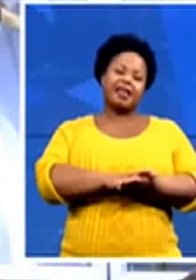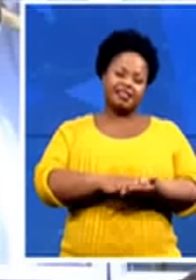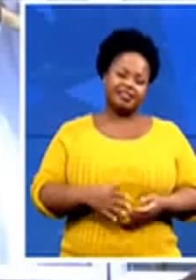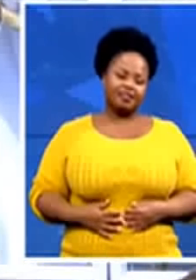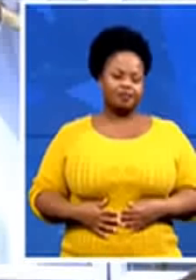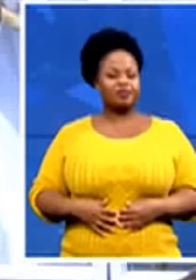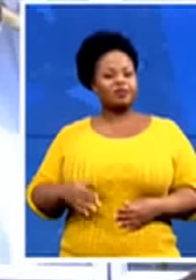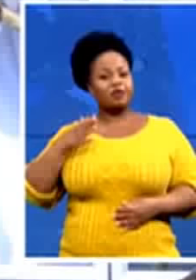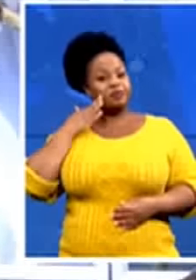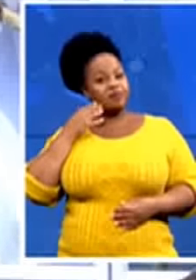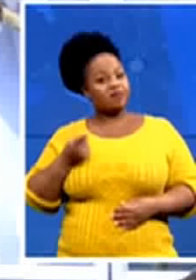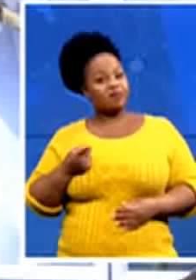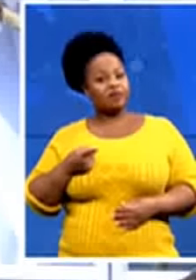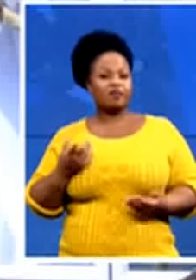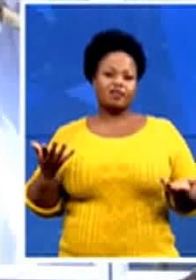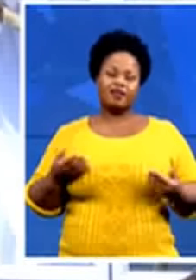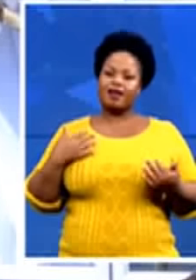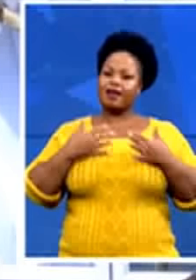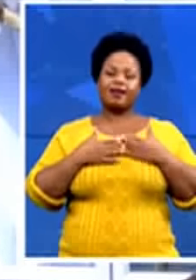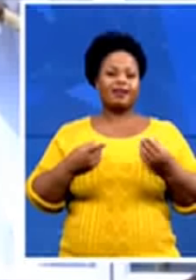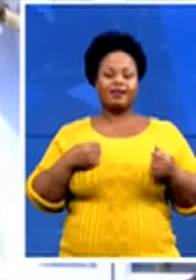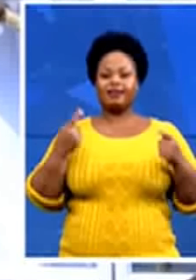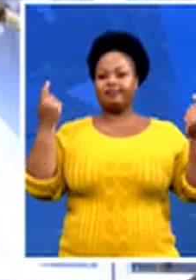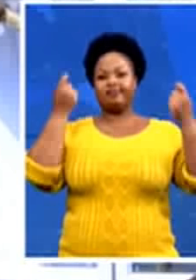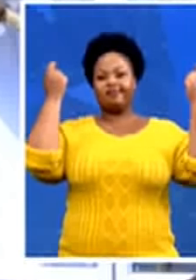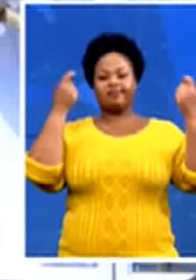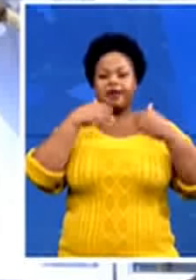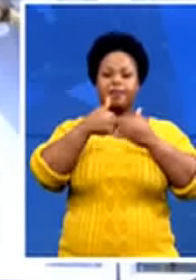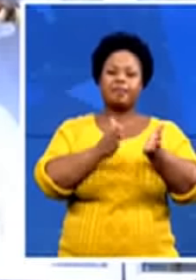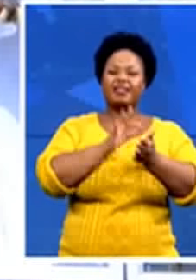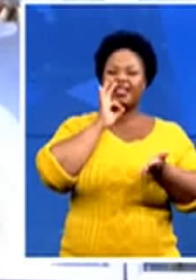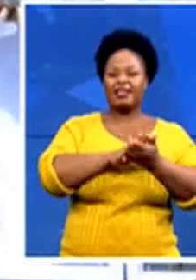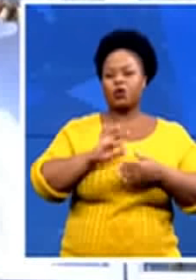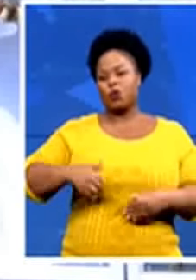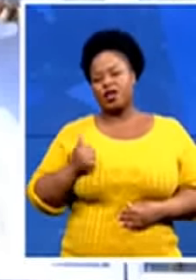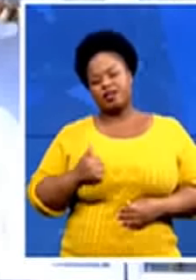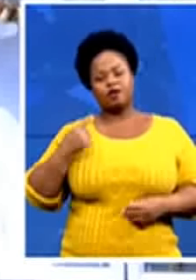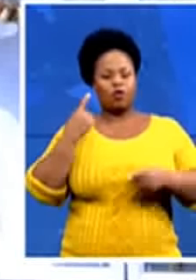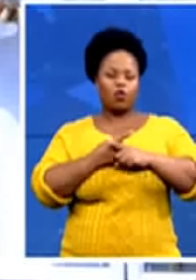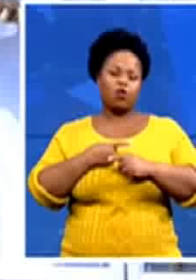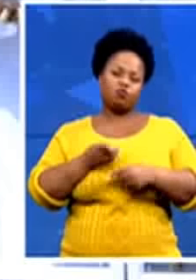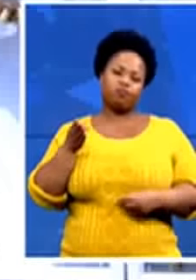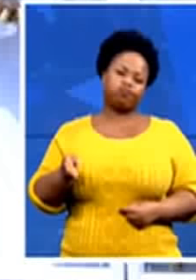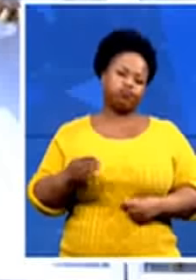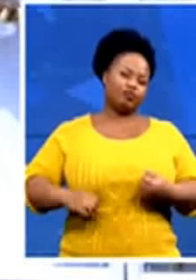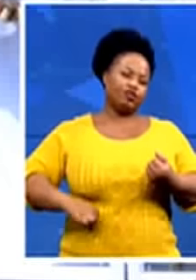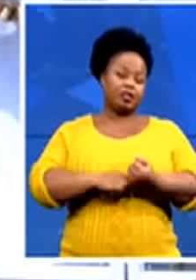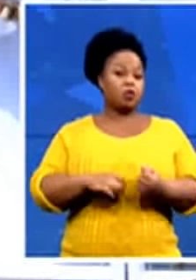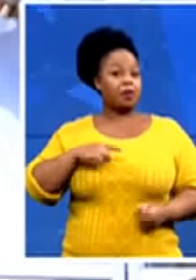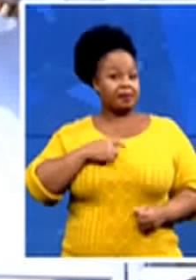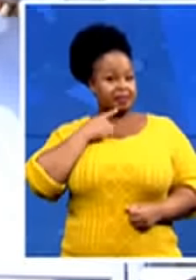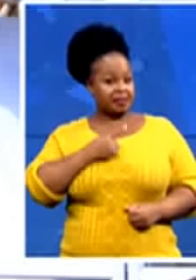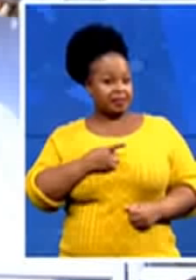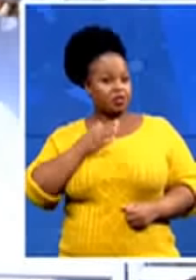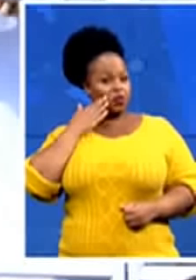momentous occasion in their life whether birthdays or weddings he was just saying that in fact at his wedding she was his